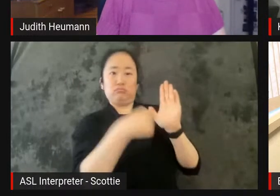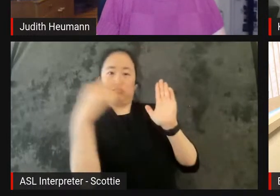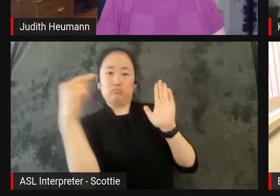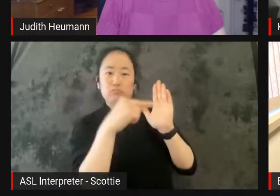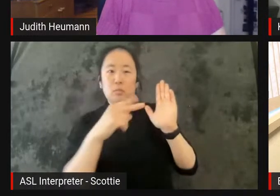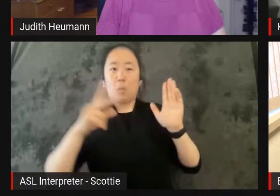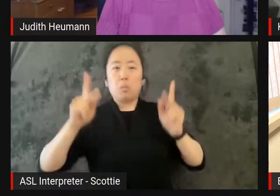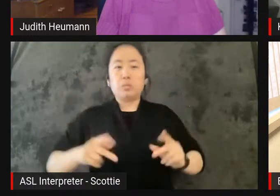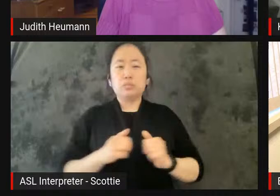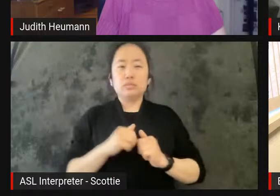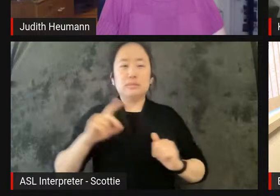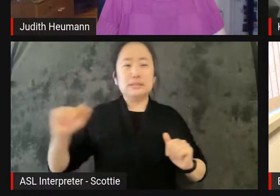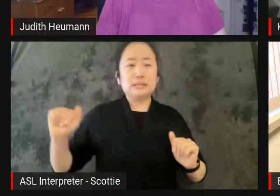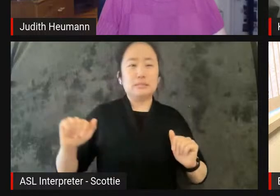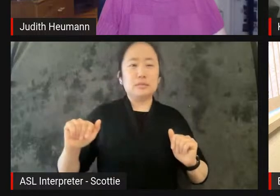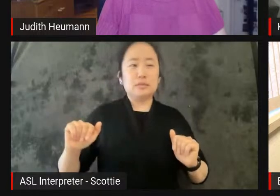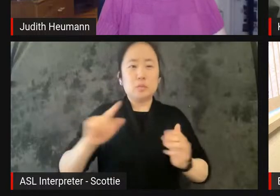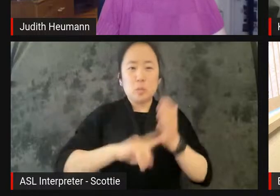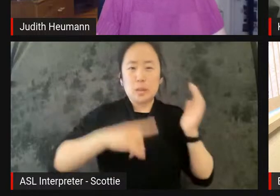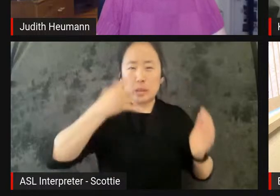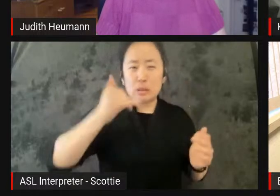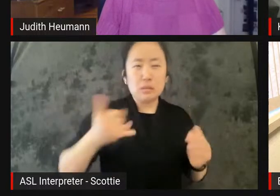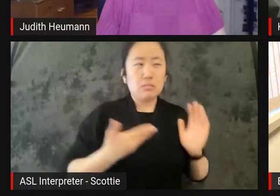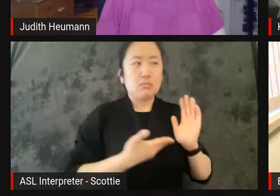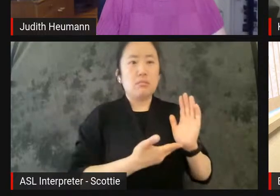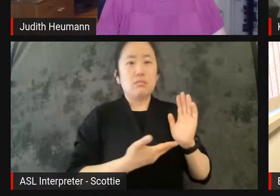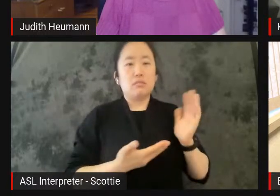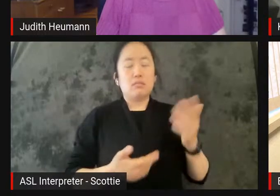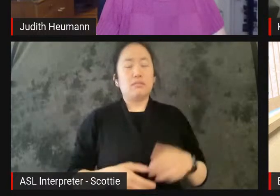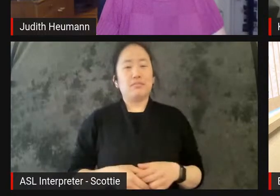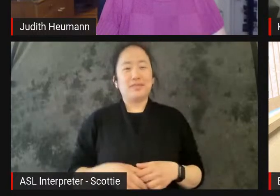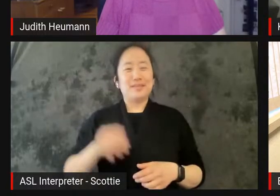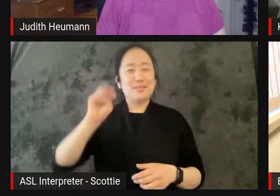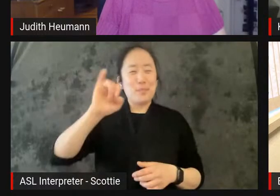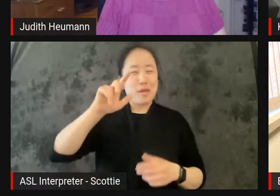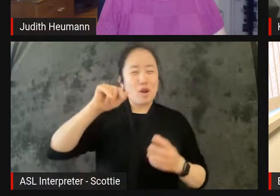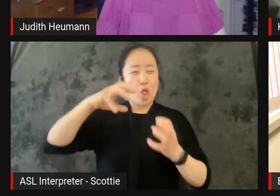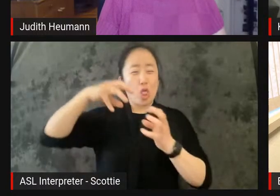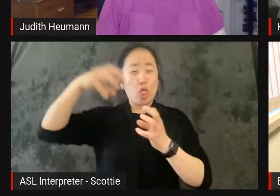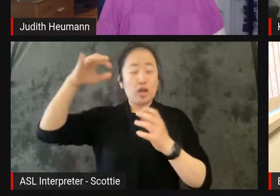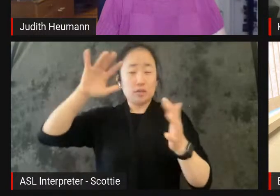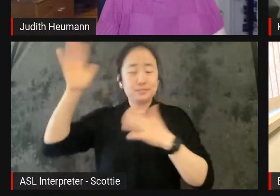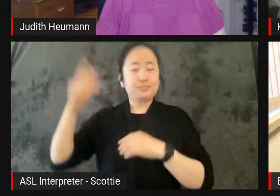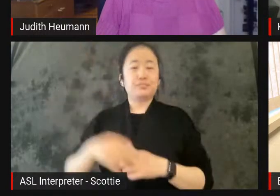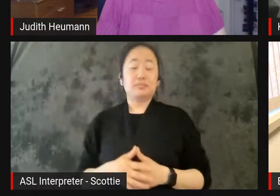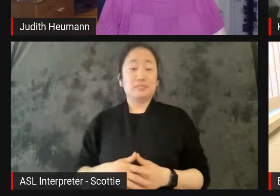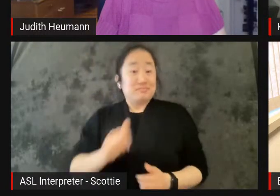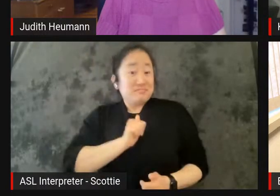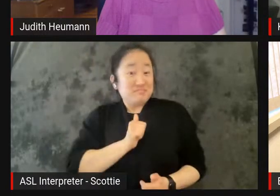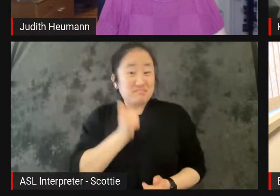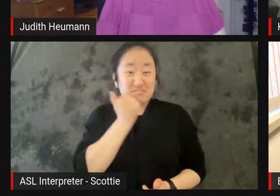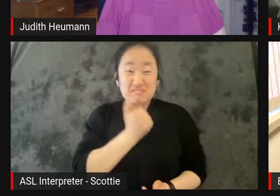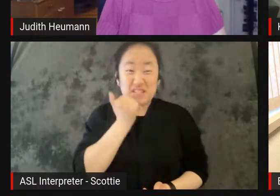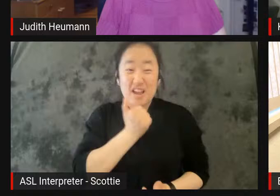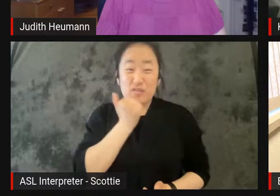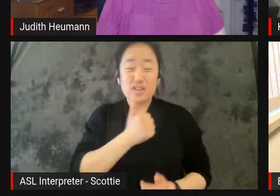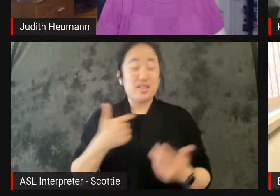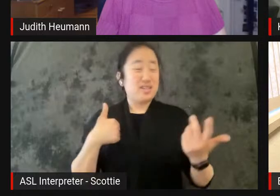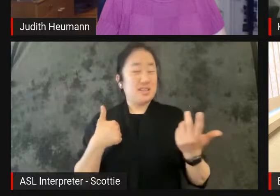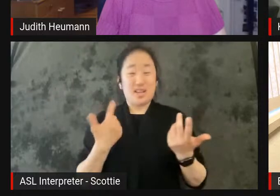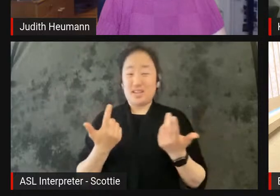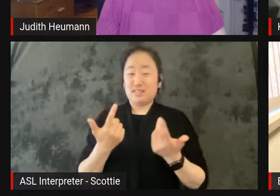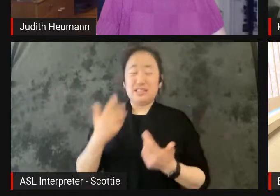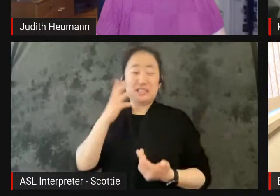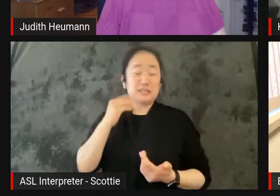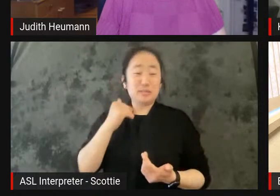I deal with it on a day-to-day basis. So I use personal assistants, people to help me get up in the morning, go to bed at